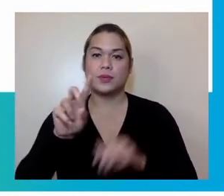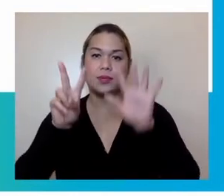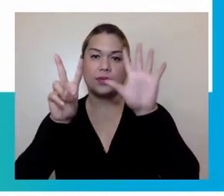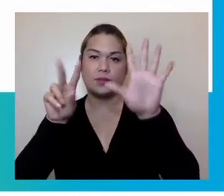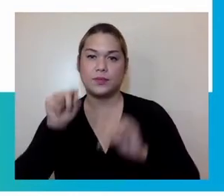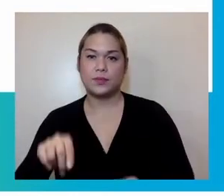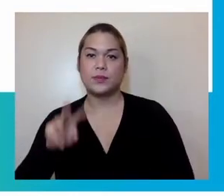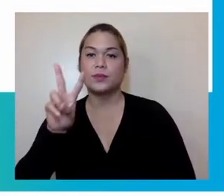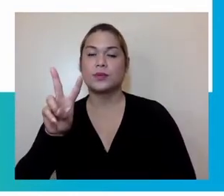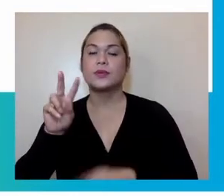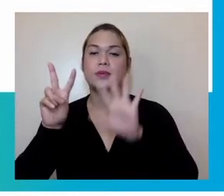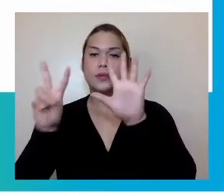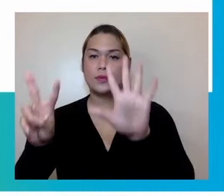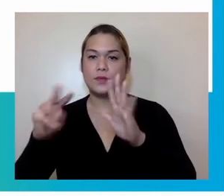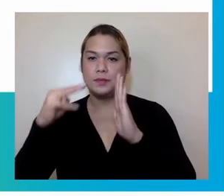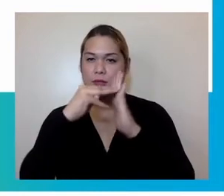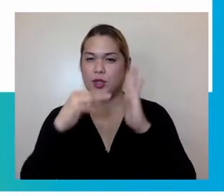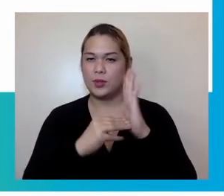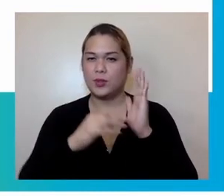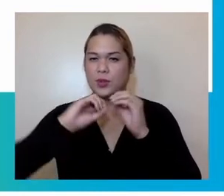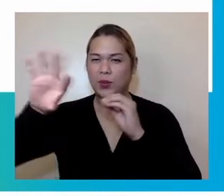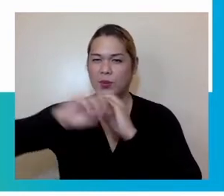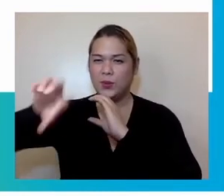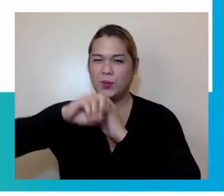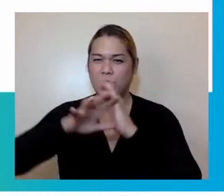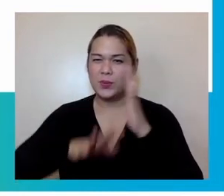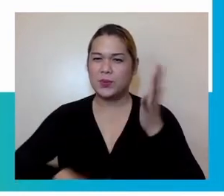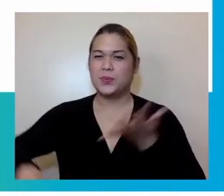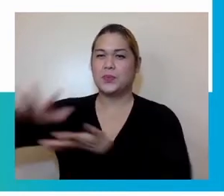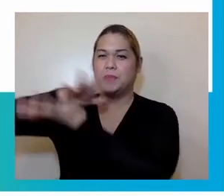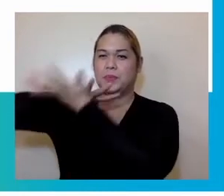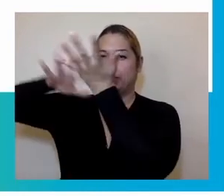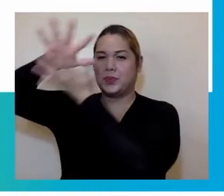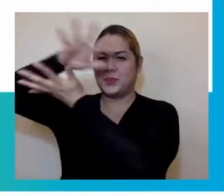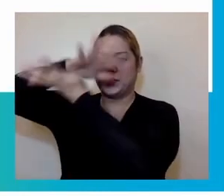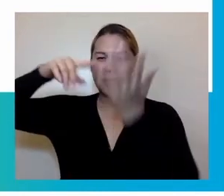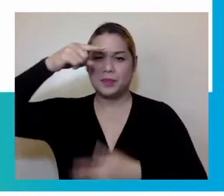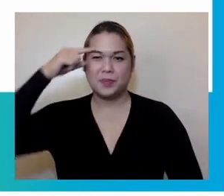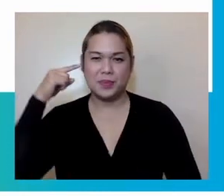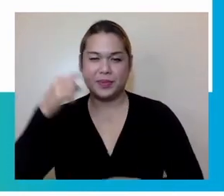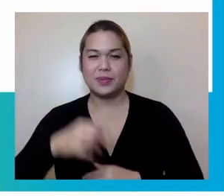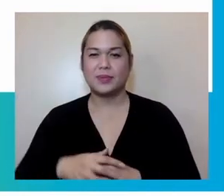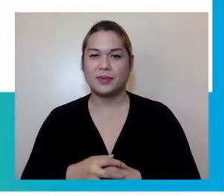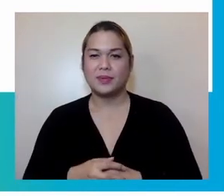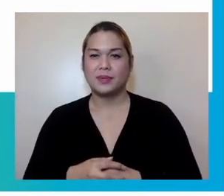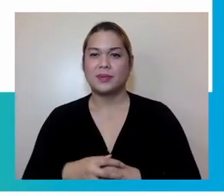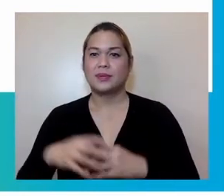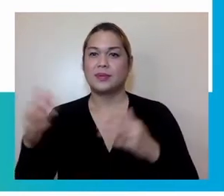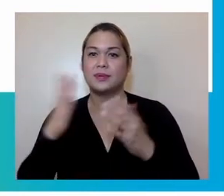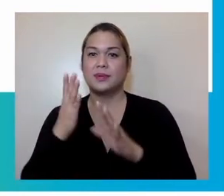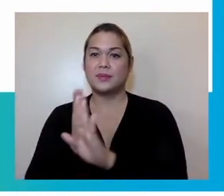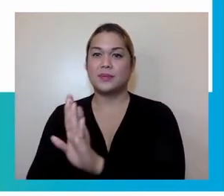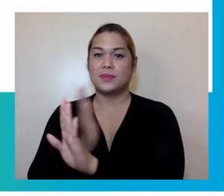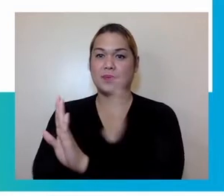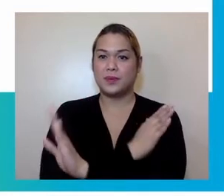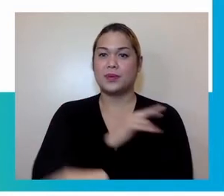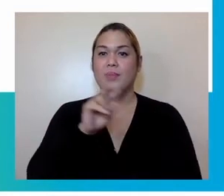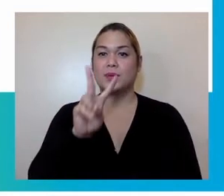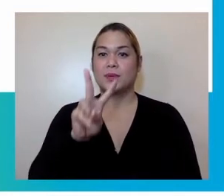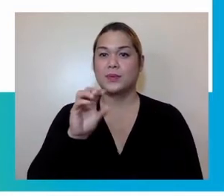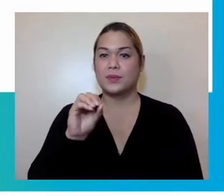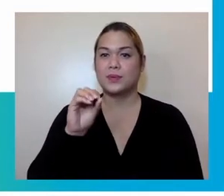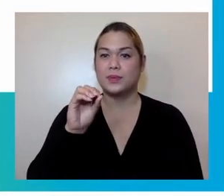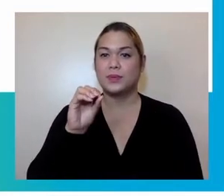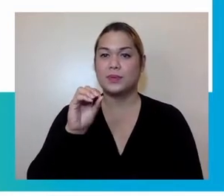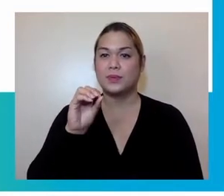emitted in 2019. In 2009, only 13.2 billion metric tons of CO2 was recorded.